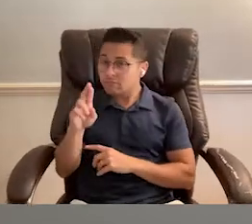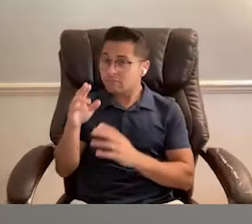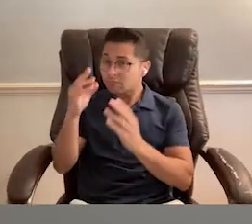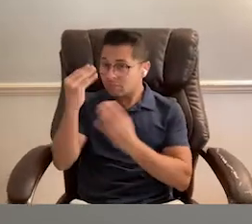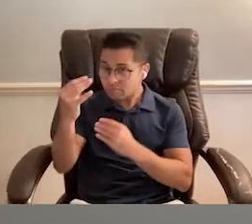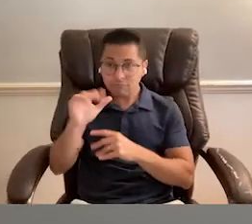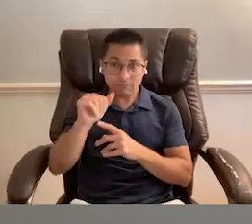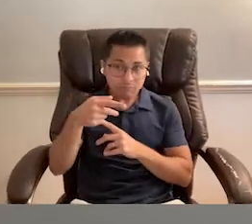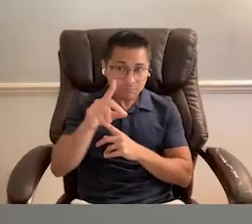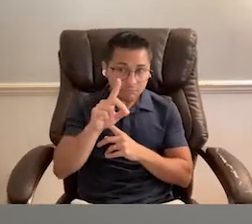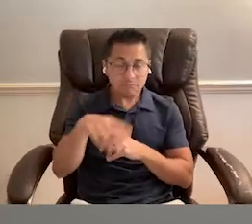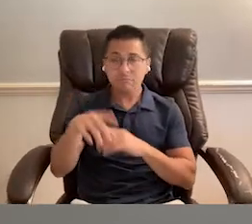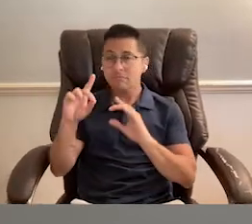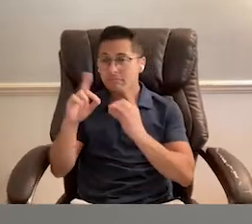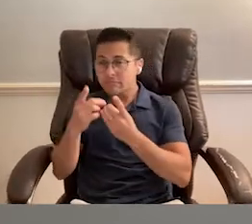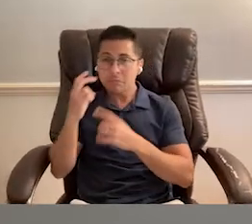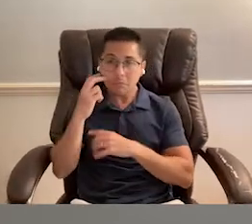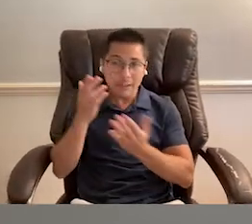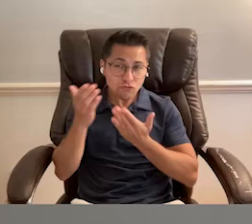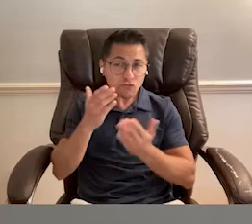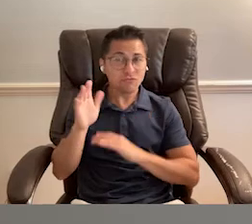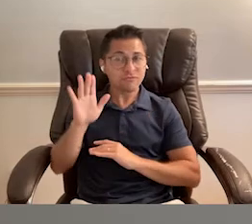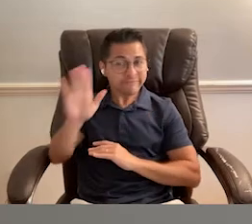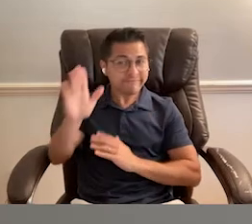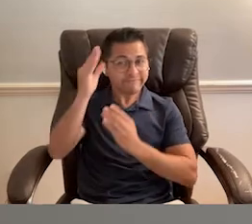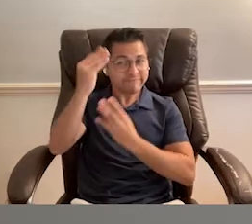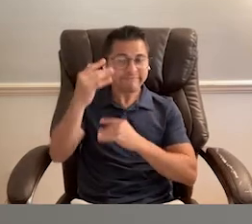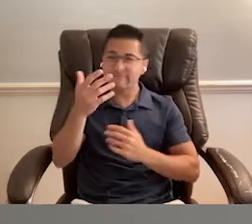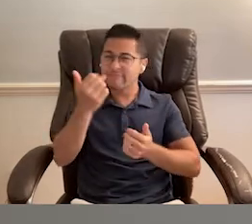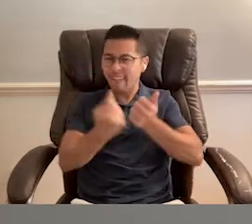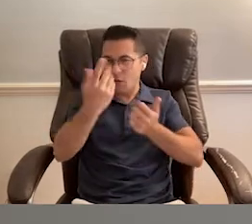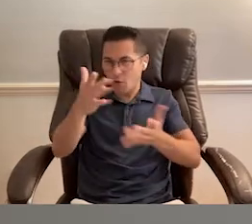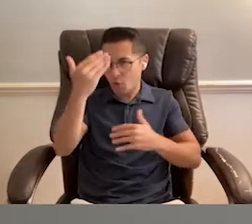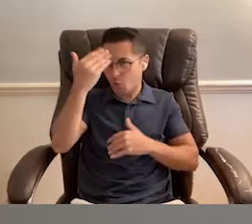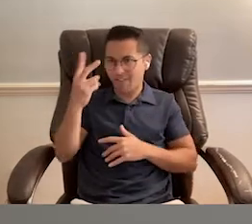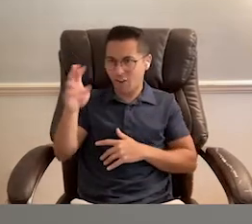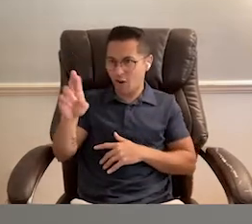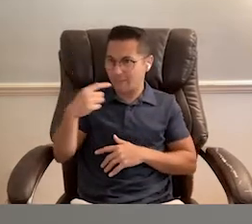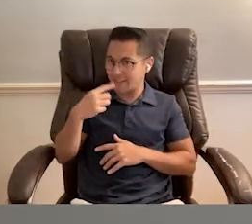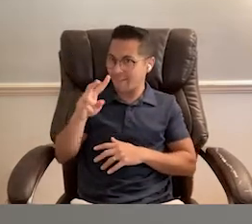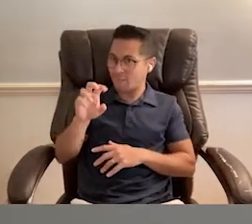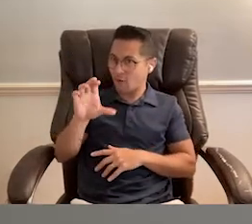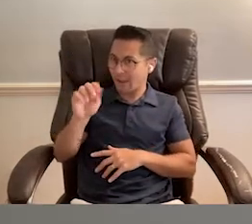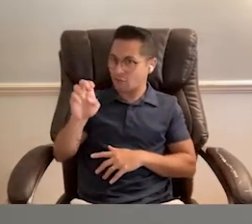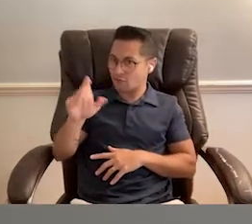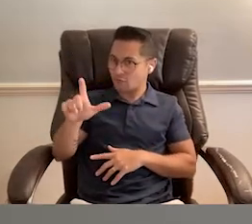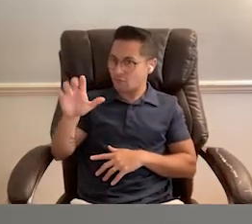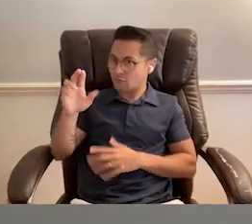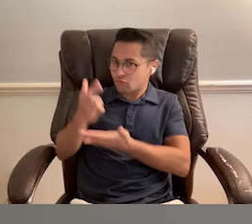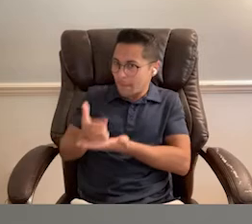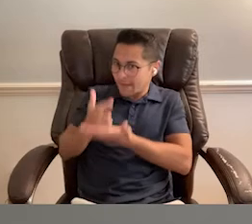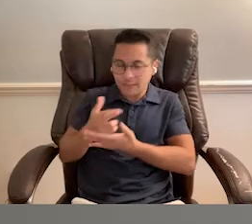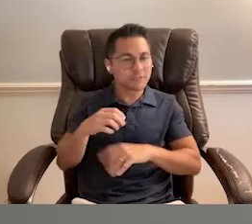information, APD information, Division of Blind Services information. Everybody knows what VR is when I say VR, right? Vocational rehabilitation.